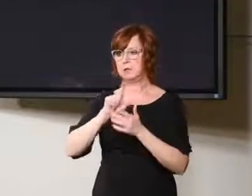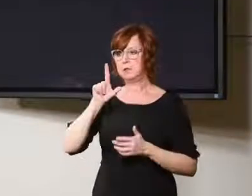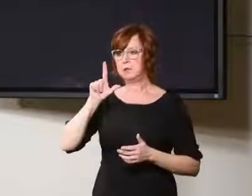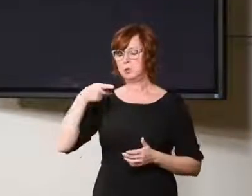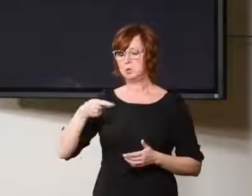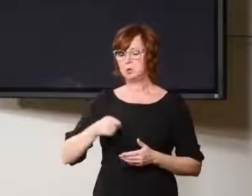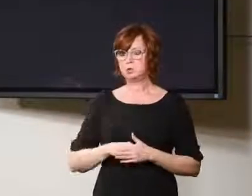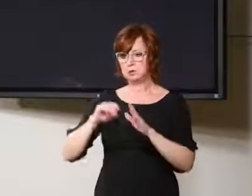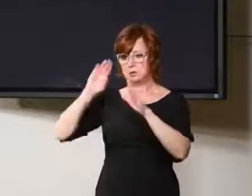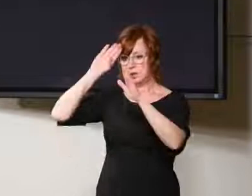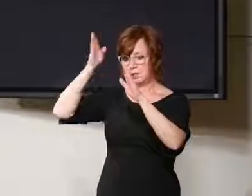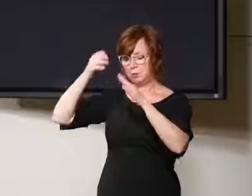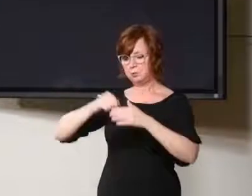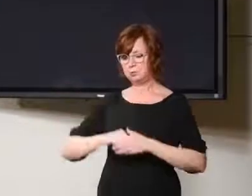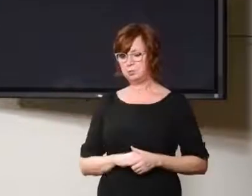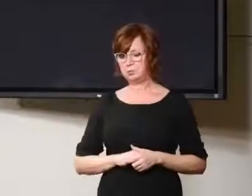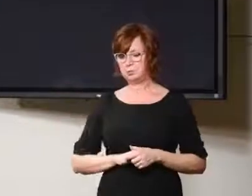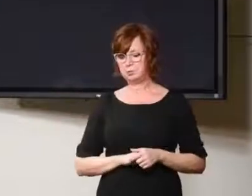Hi.